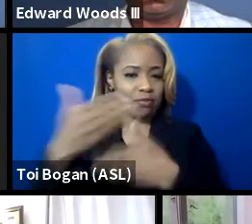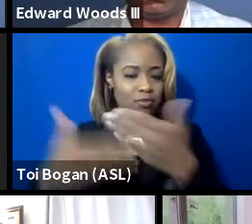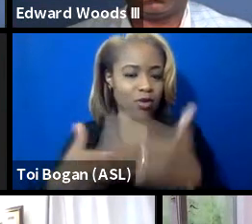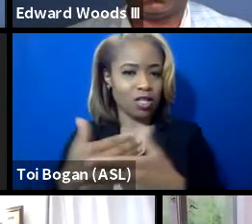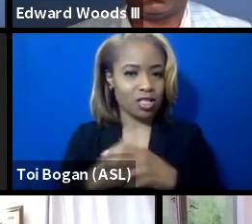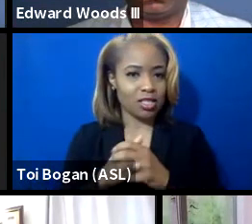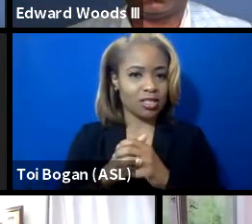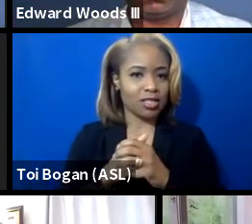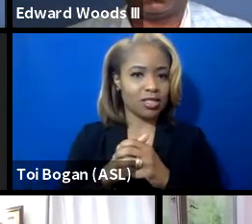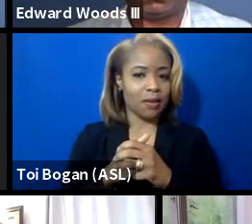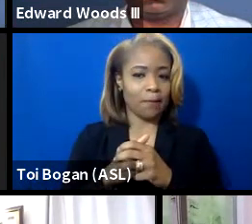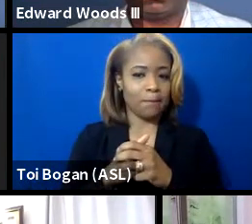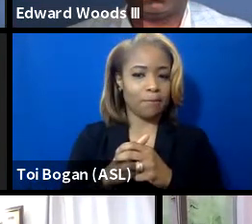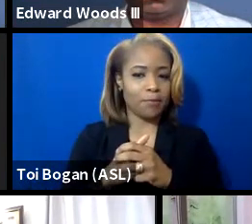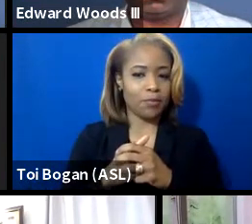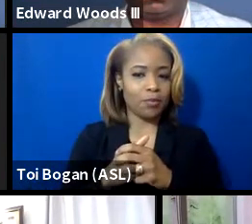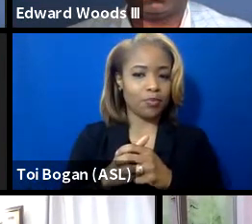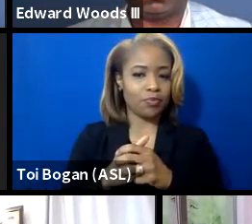our